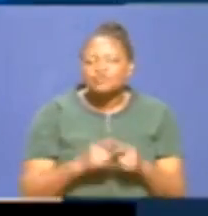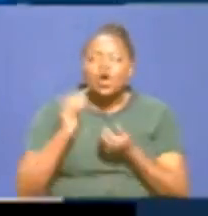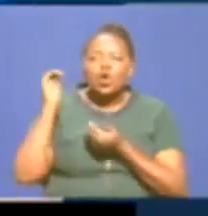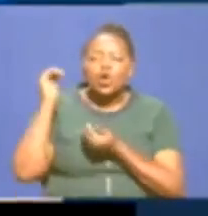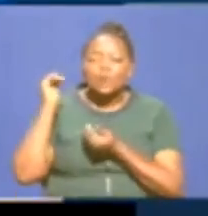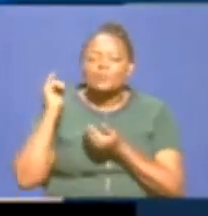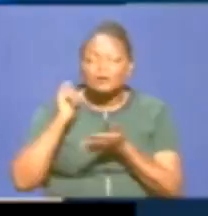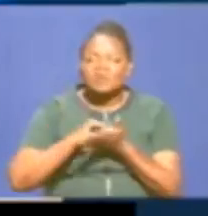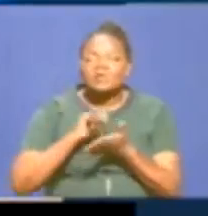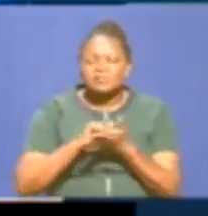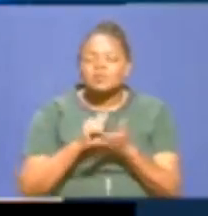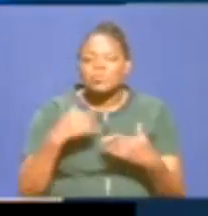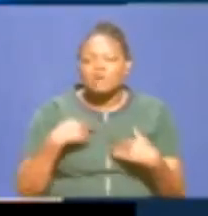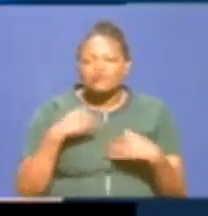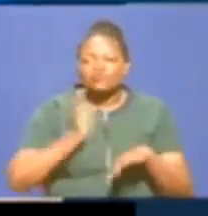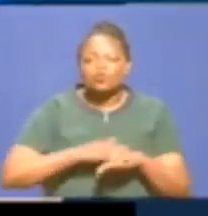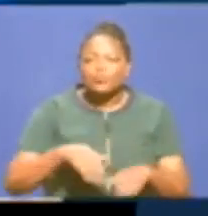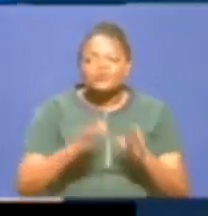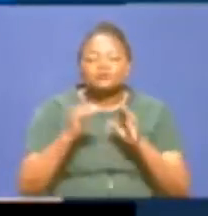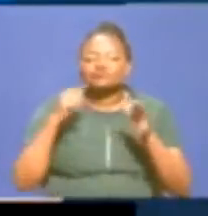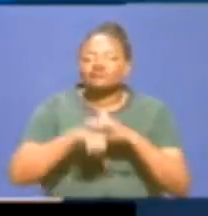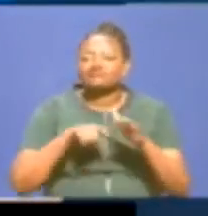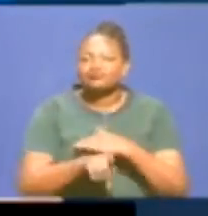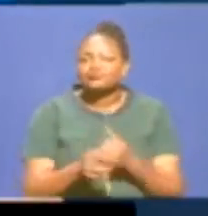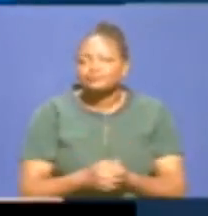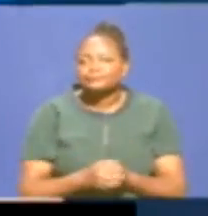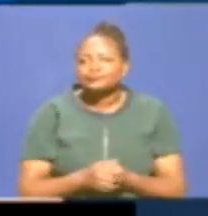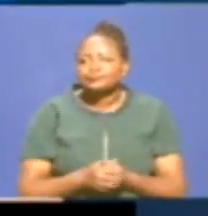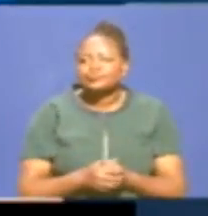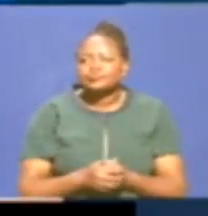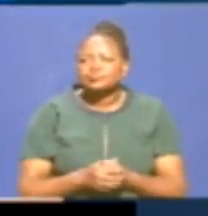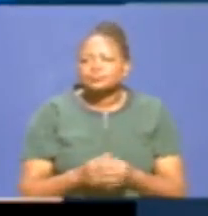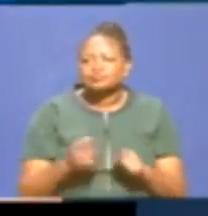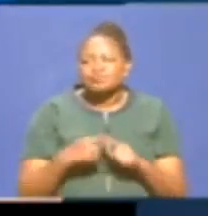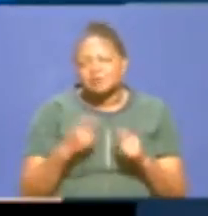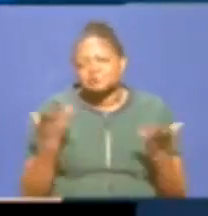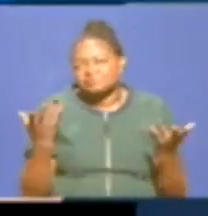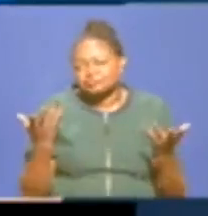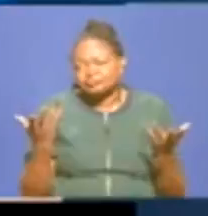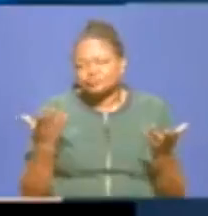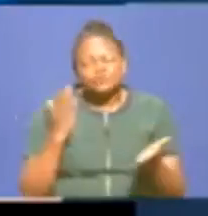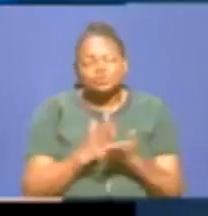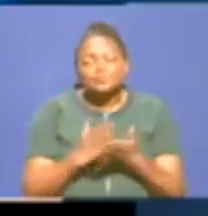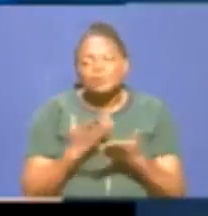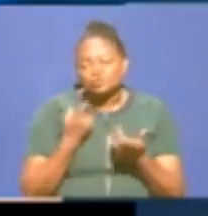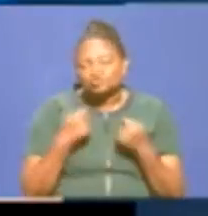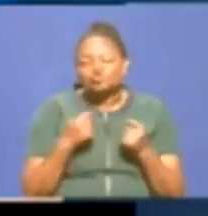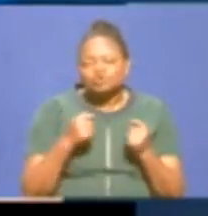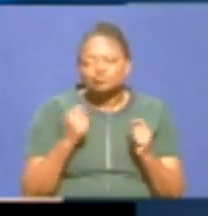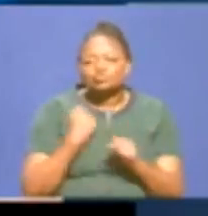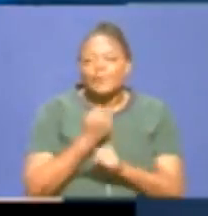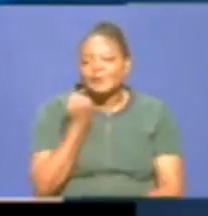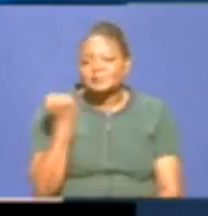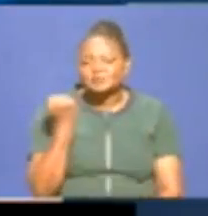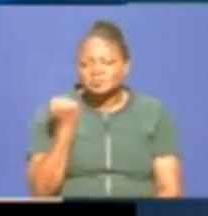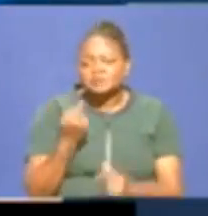create chances and score goals. At the same time, we want to keep clean sheets as well. But no, I definitely want to play the passing game without any doubt. And you'll